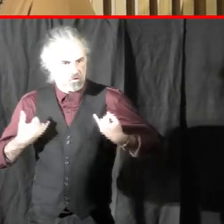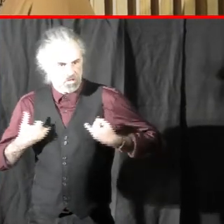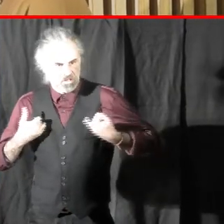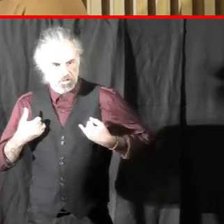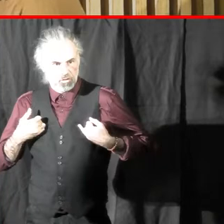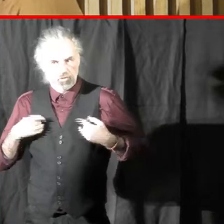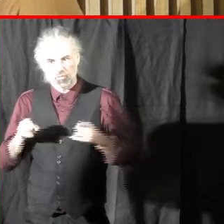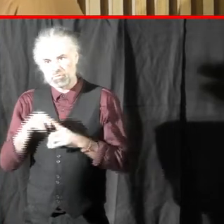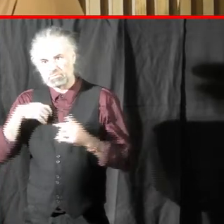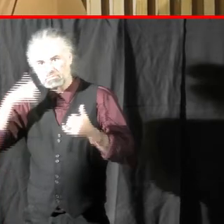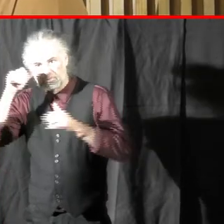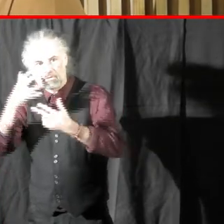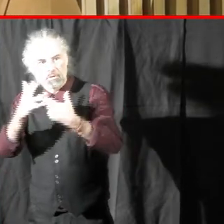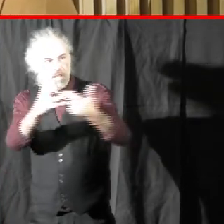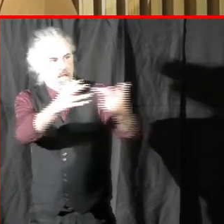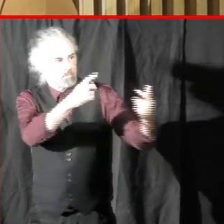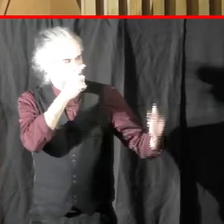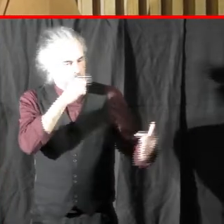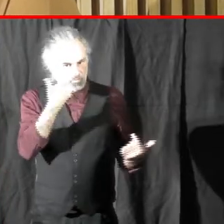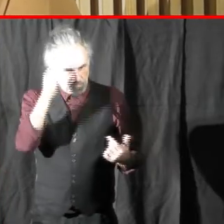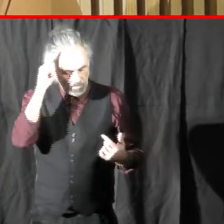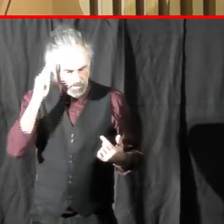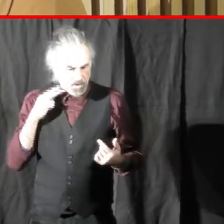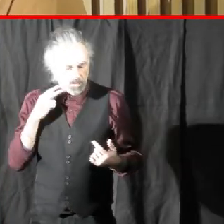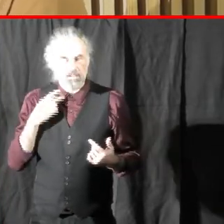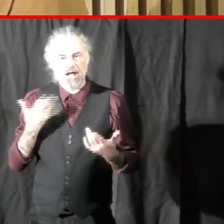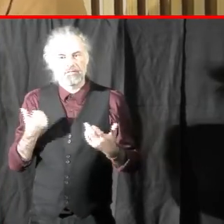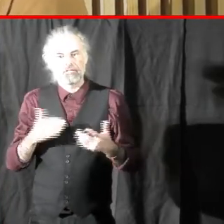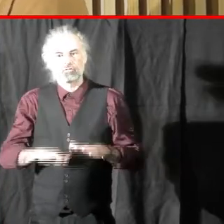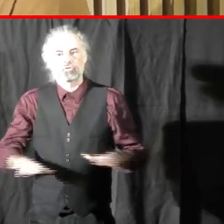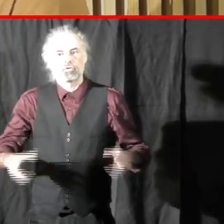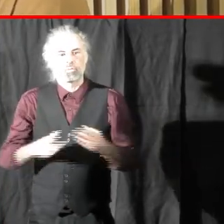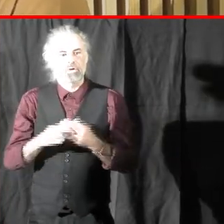with illnesses, what I'd like to do is